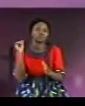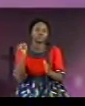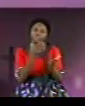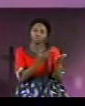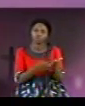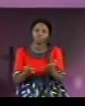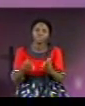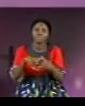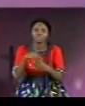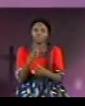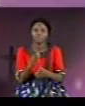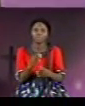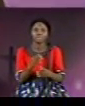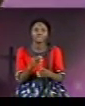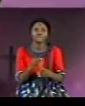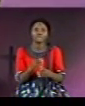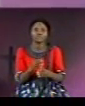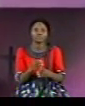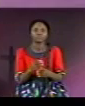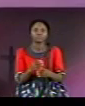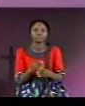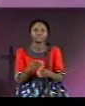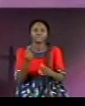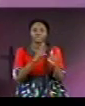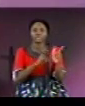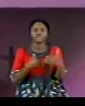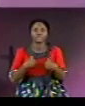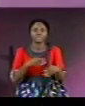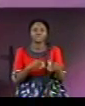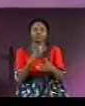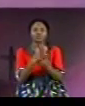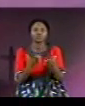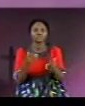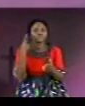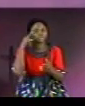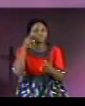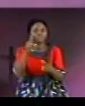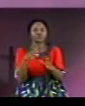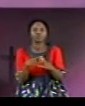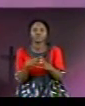Don't be quiet about it. The Lord has done something for you.